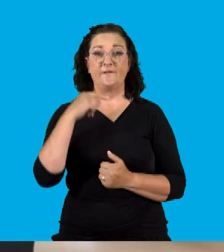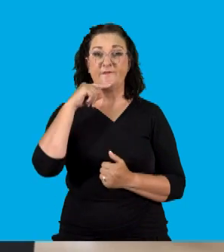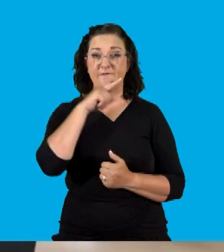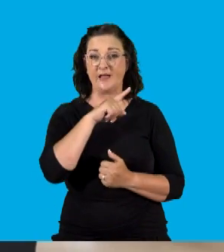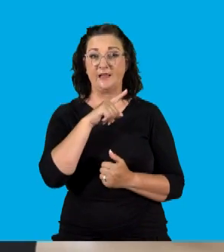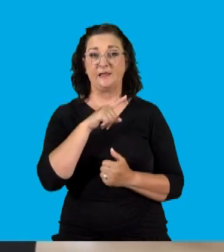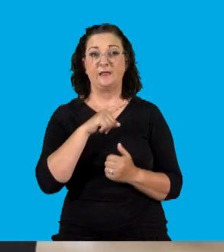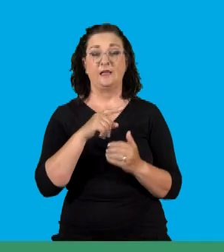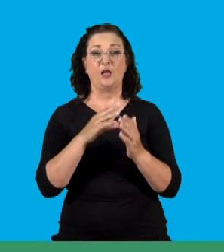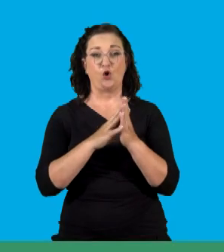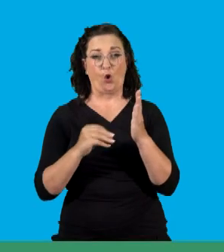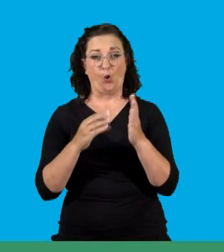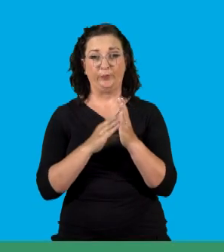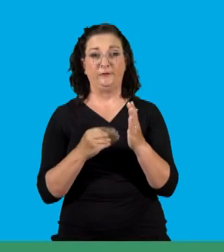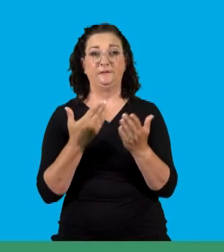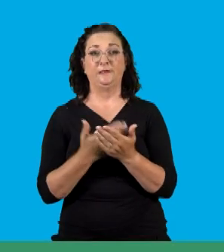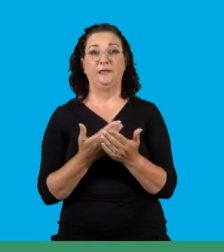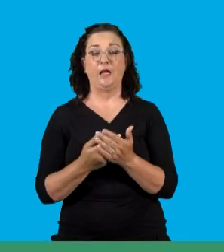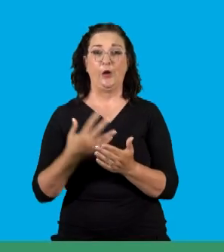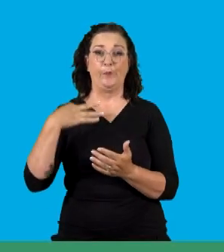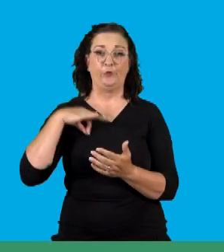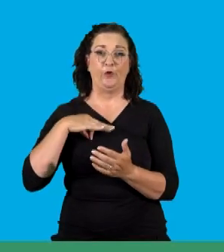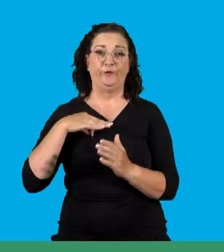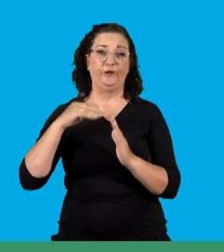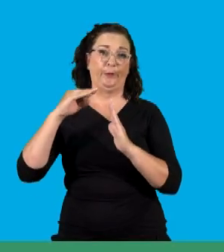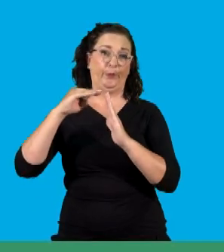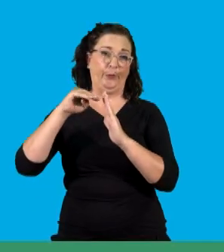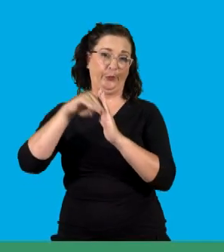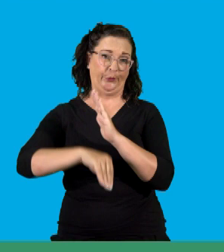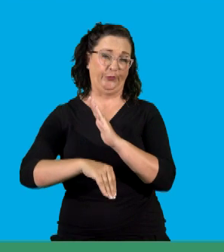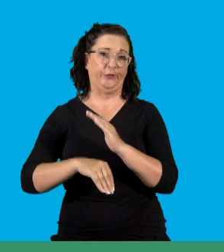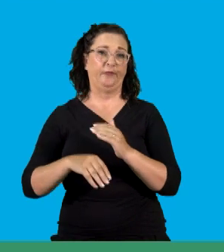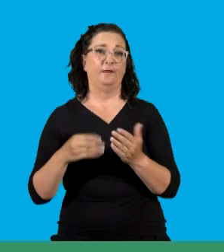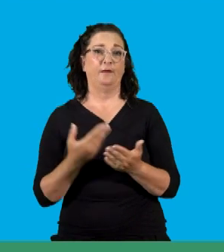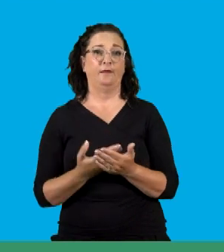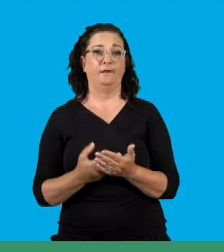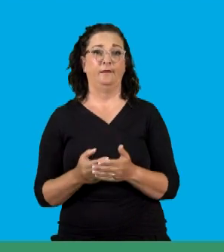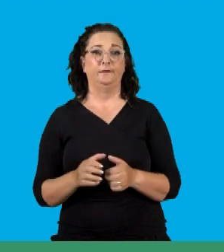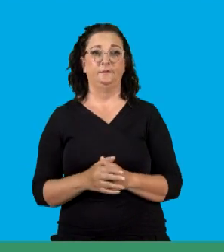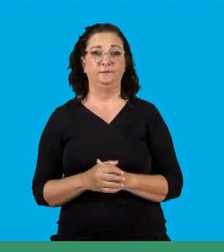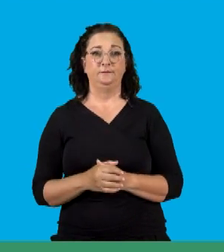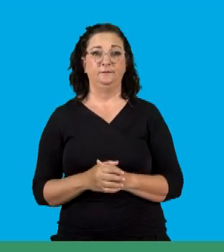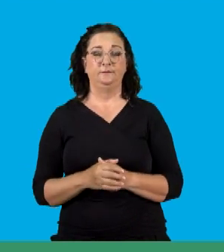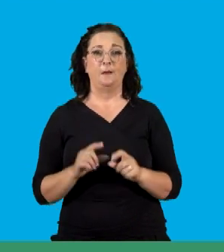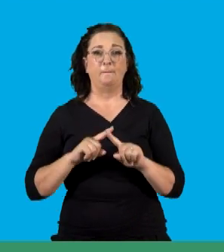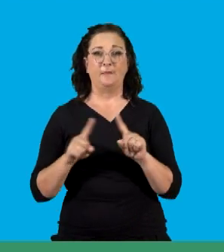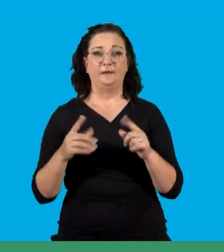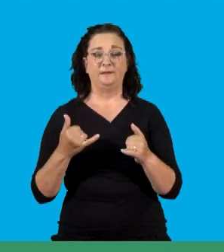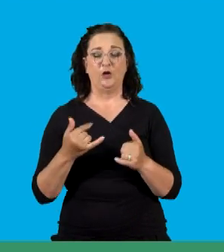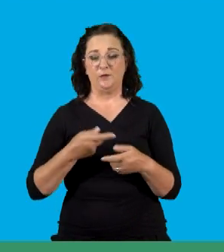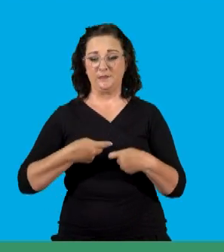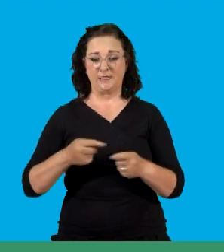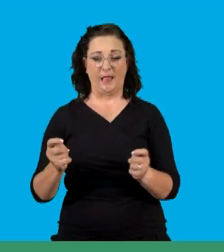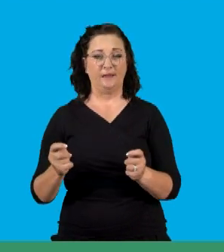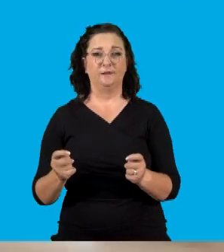Counterfeits reduce the sales and profits of businesses. So these counterfeit products, these imitations, they reduce